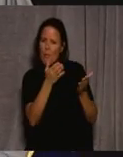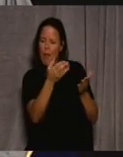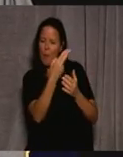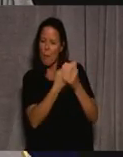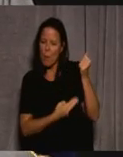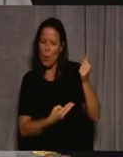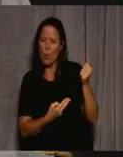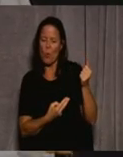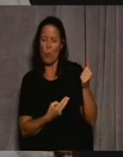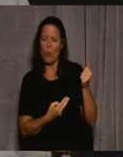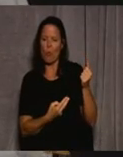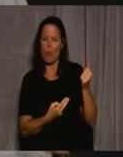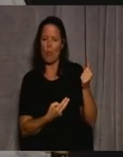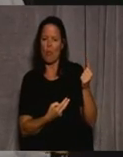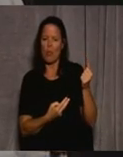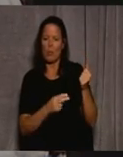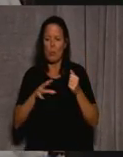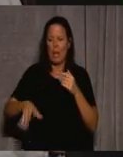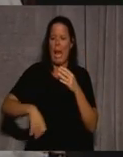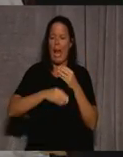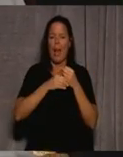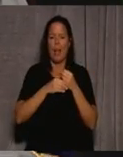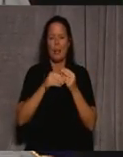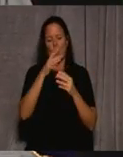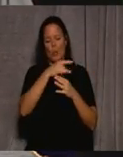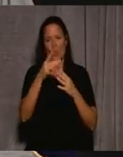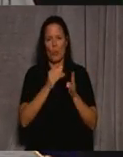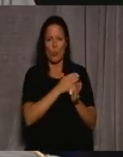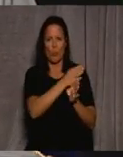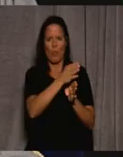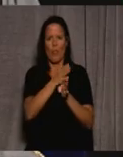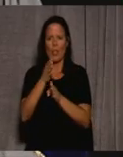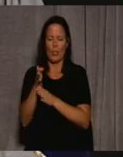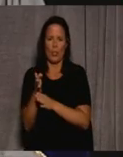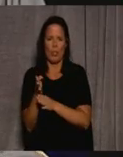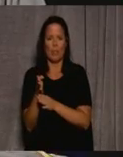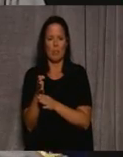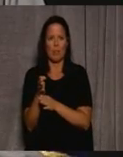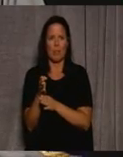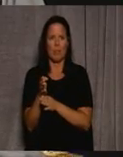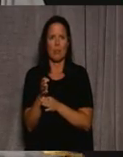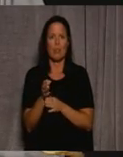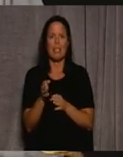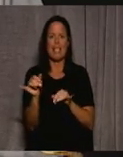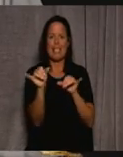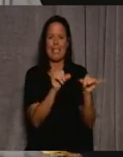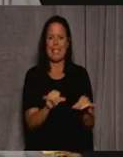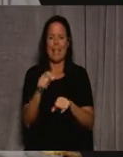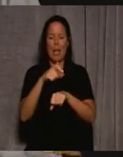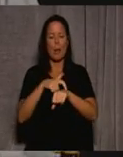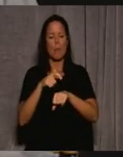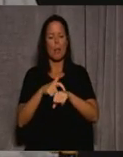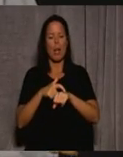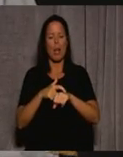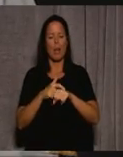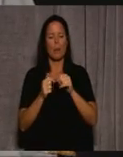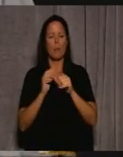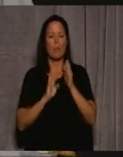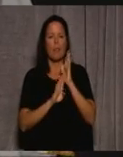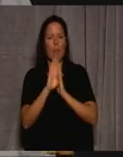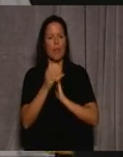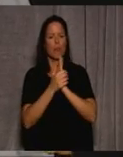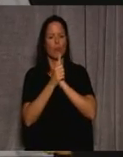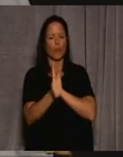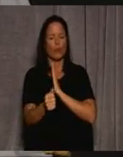both a path to your chosen profession while simultaneously furthering your skills to be